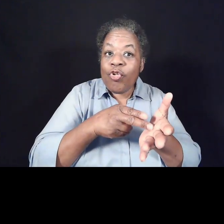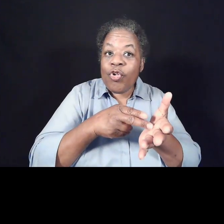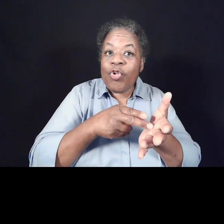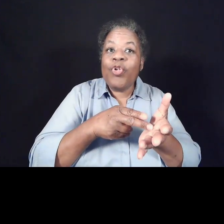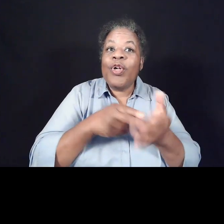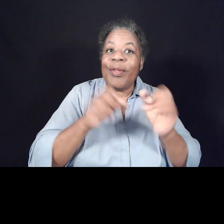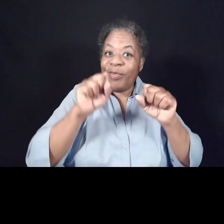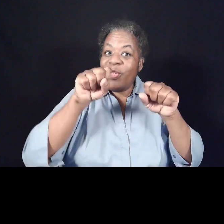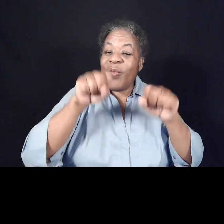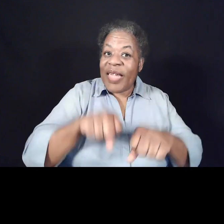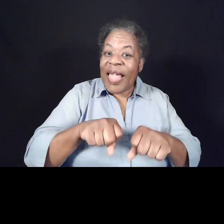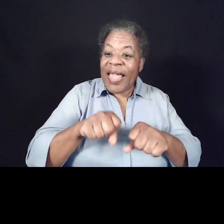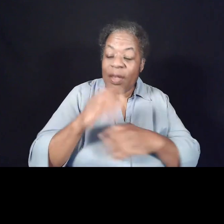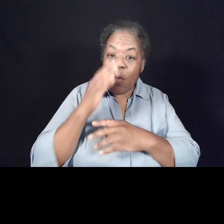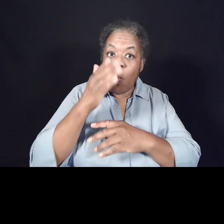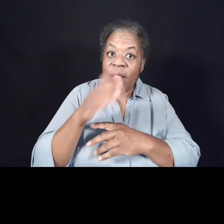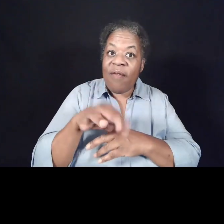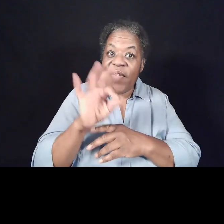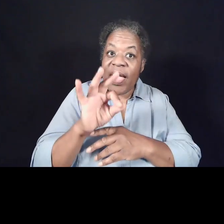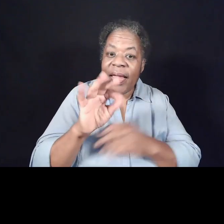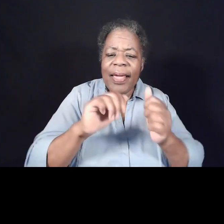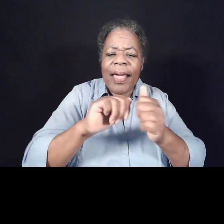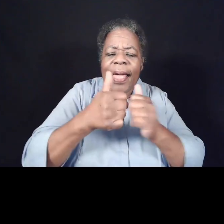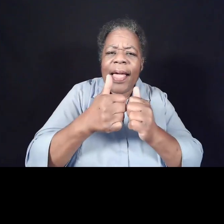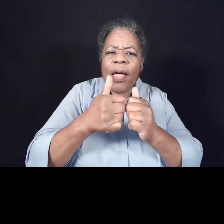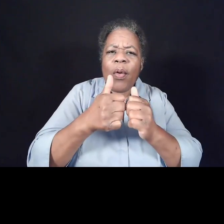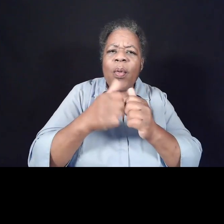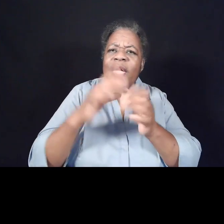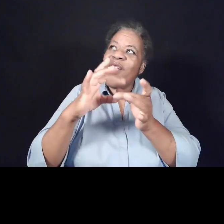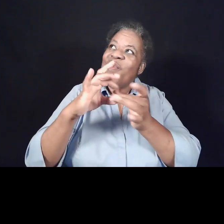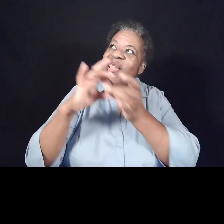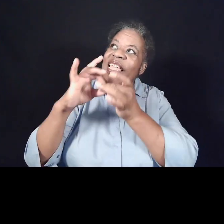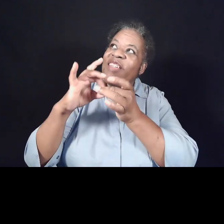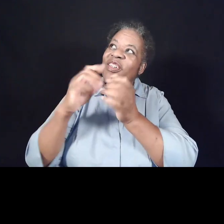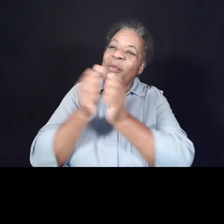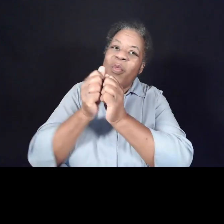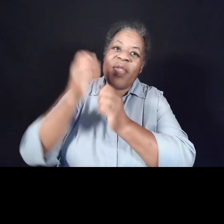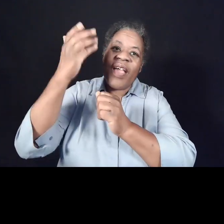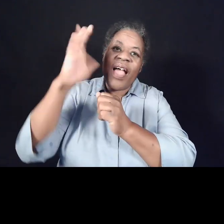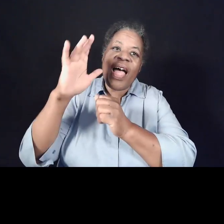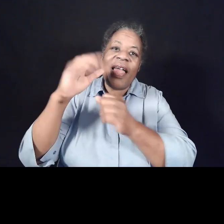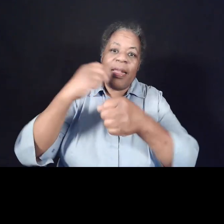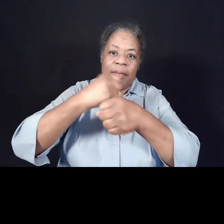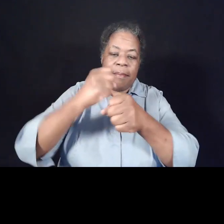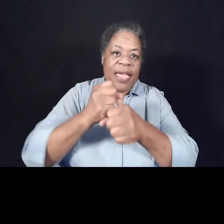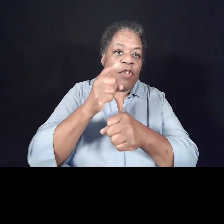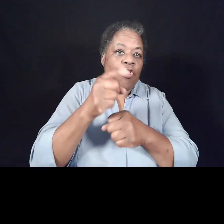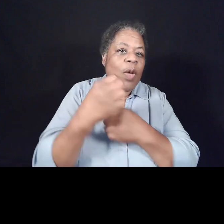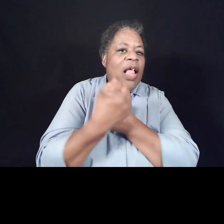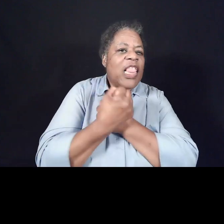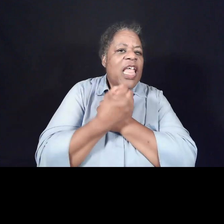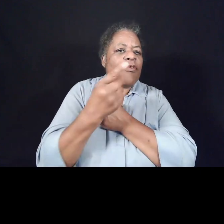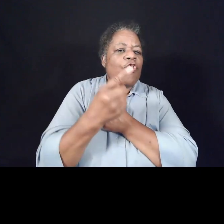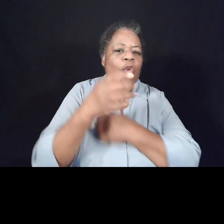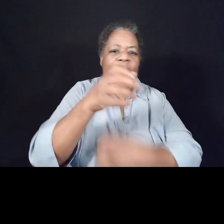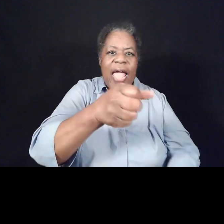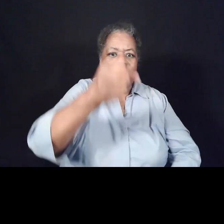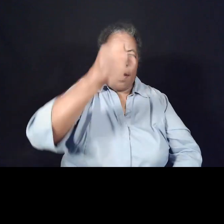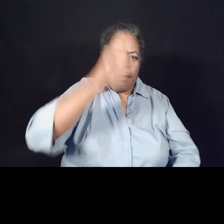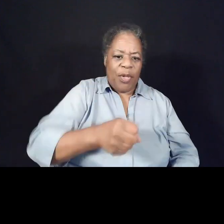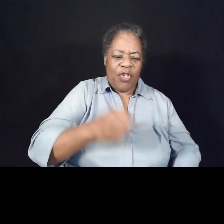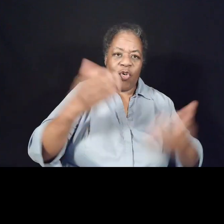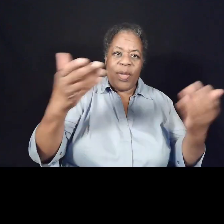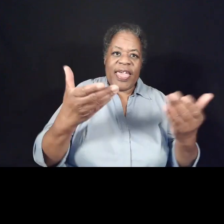and will find it in relationship with a God who made you, loves you, and put you on this earth for